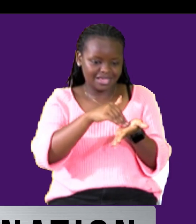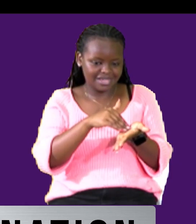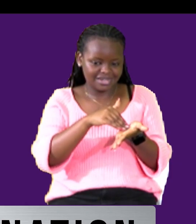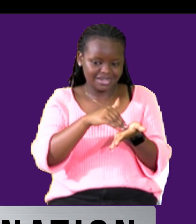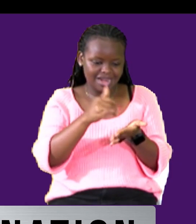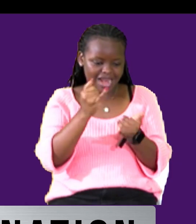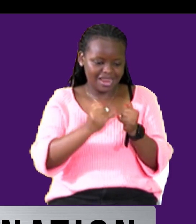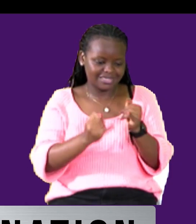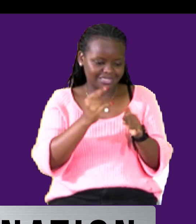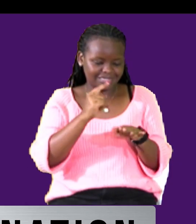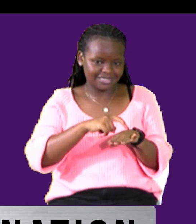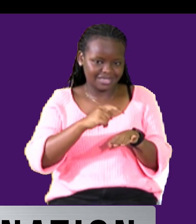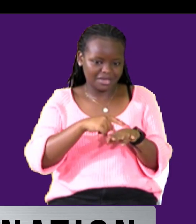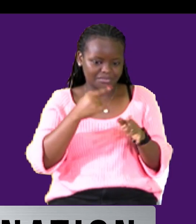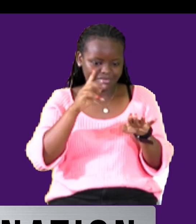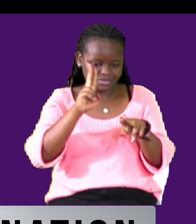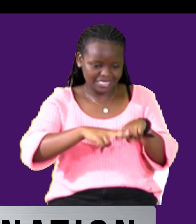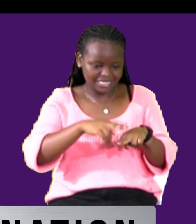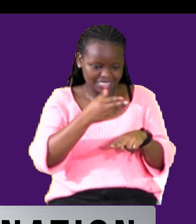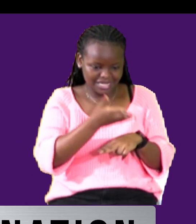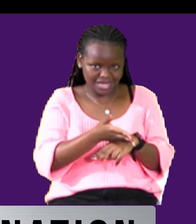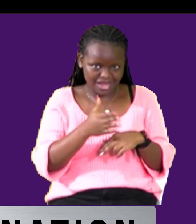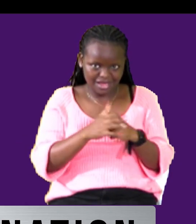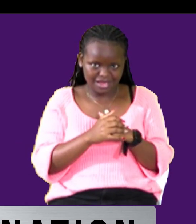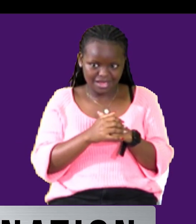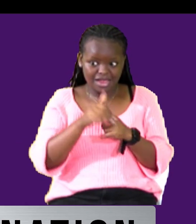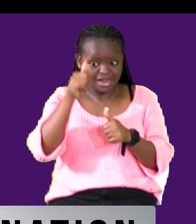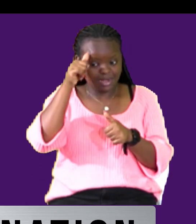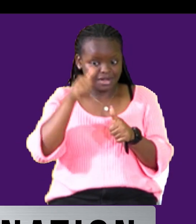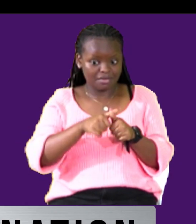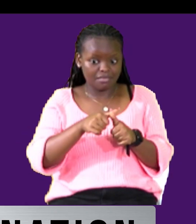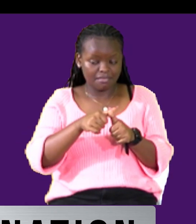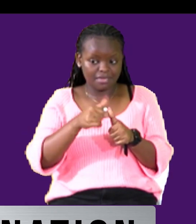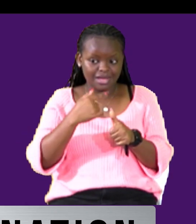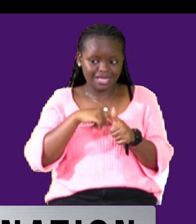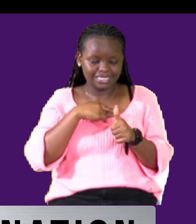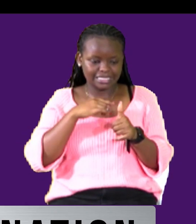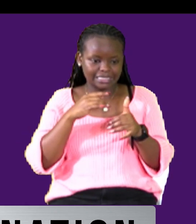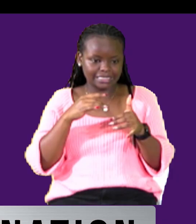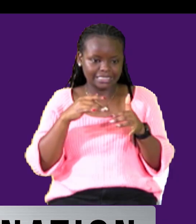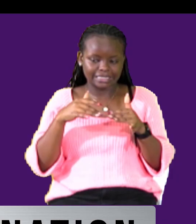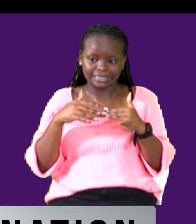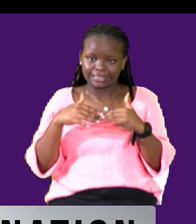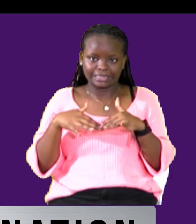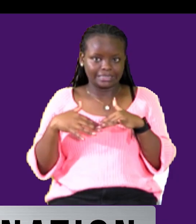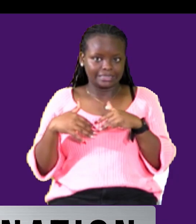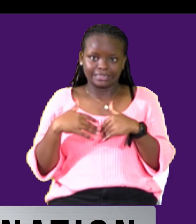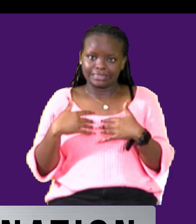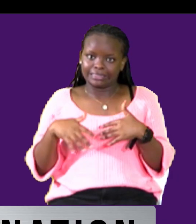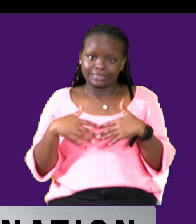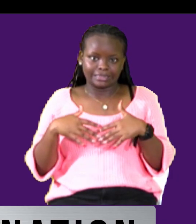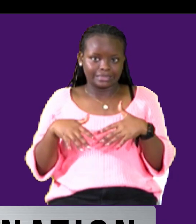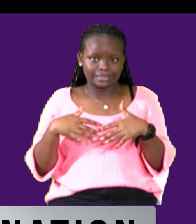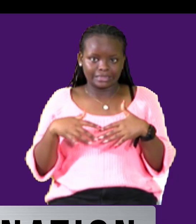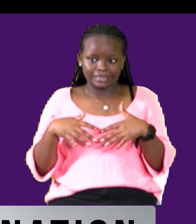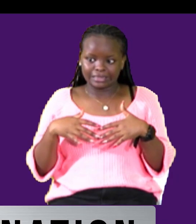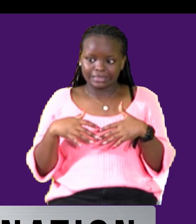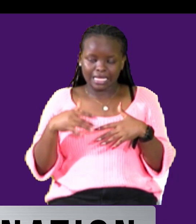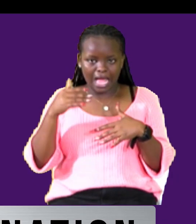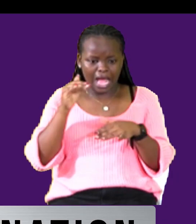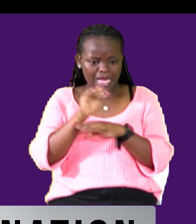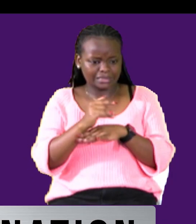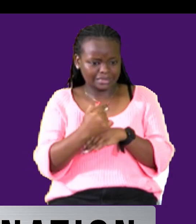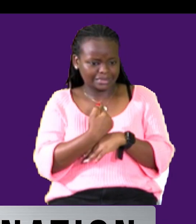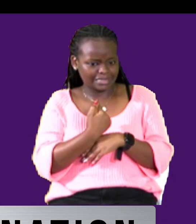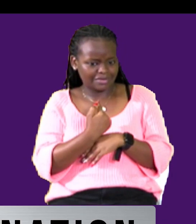sitting here, Jonah, Yes. you remember we were anxious. Yes. We were very anxious and we were asking ourselves, oh,